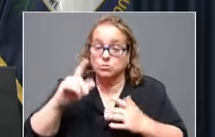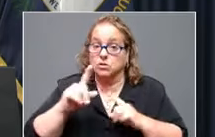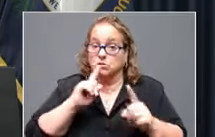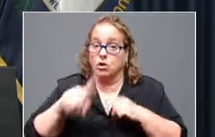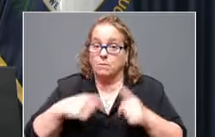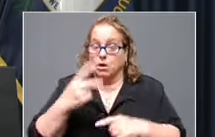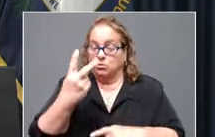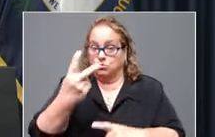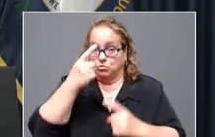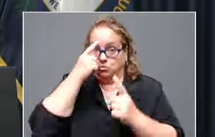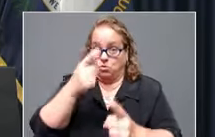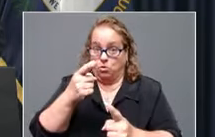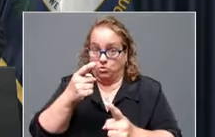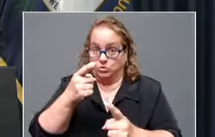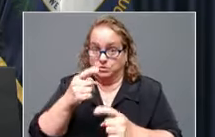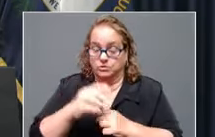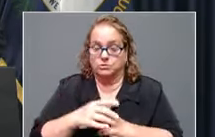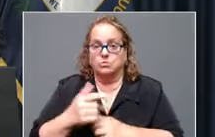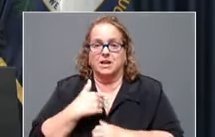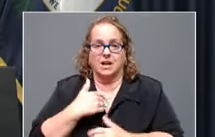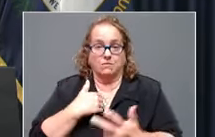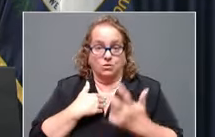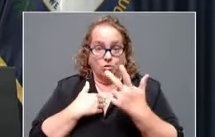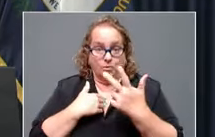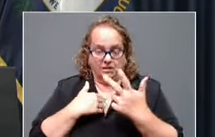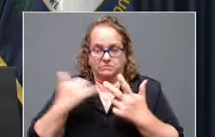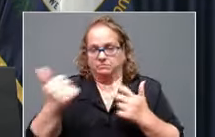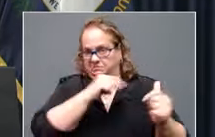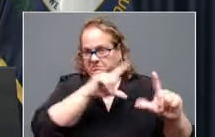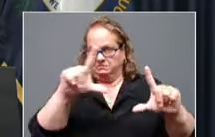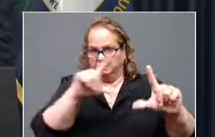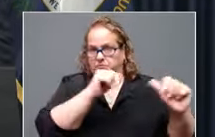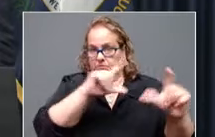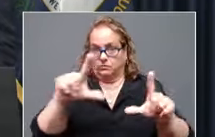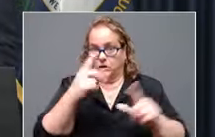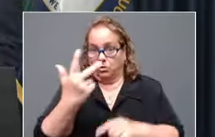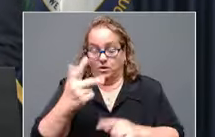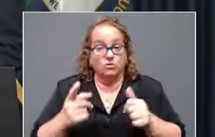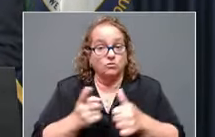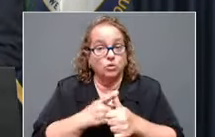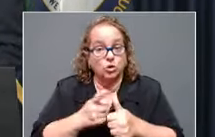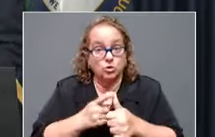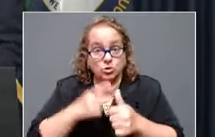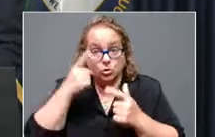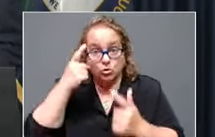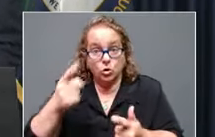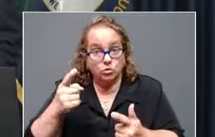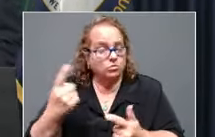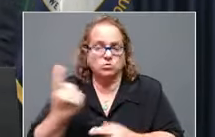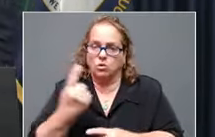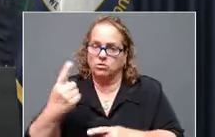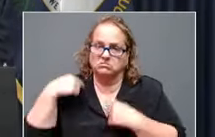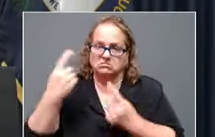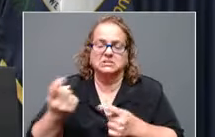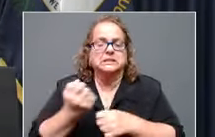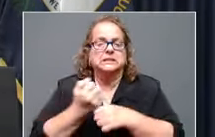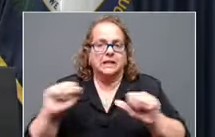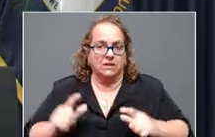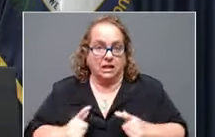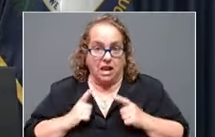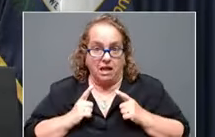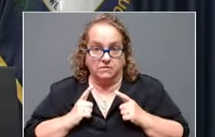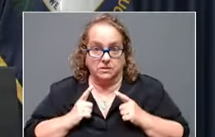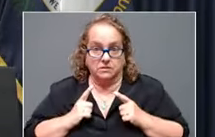2 goals. We have 3. Let's put them up. The first, what it's always been, saving lives